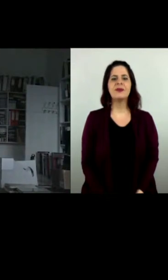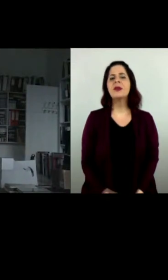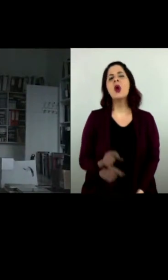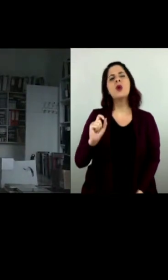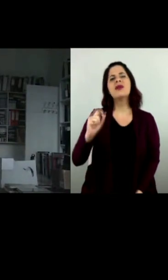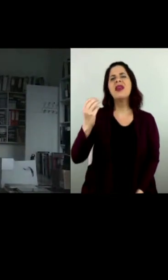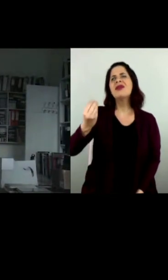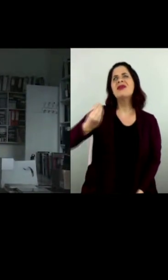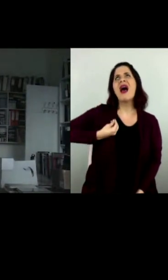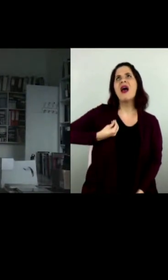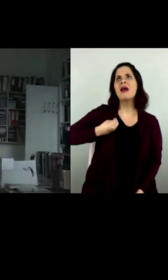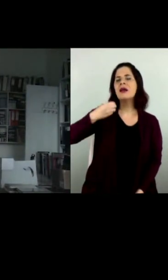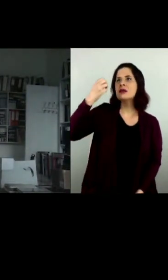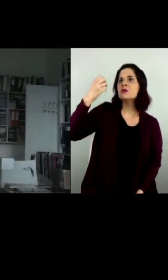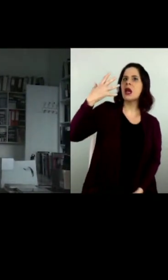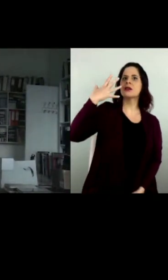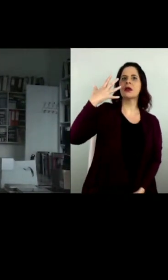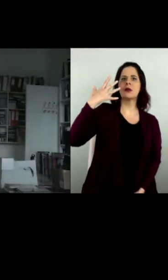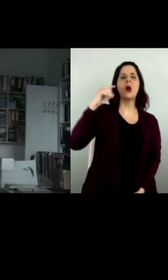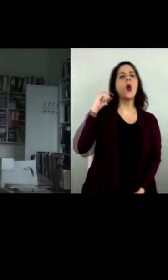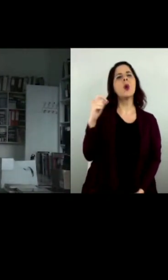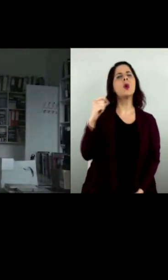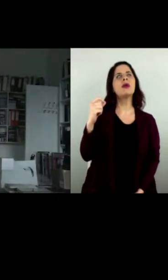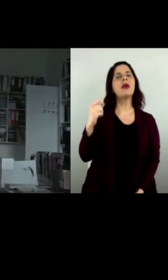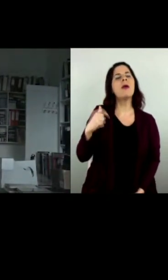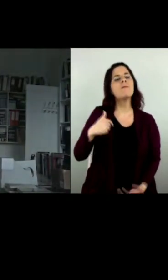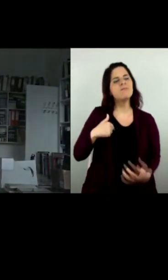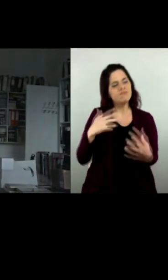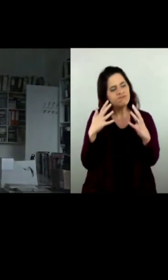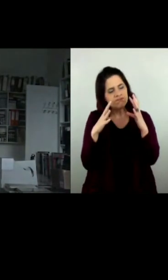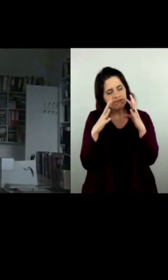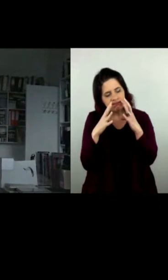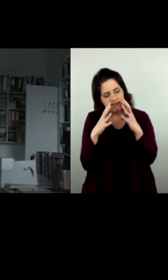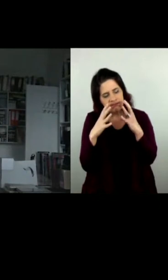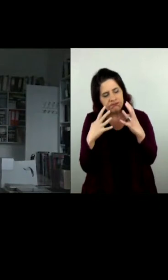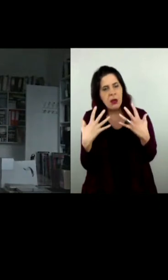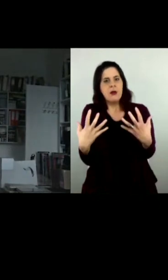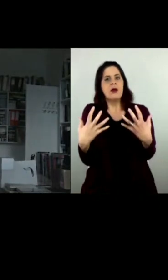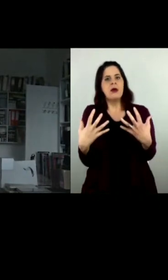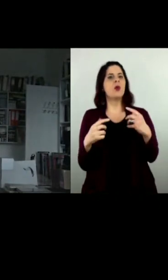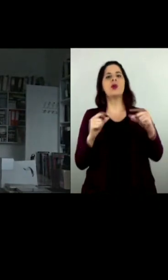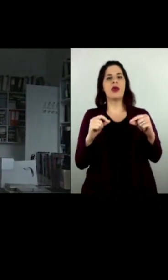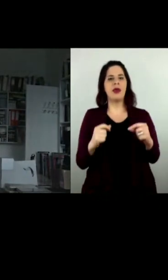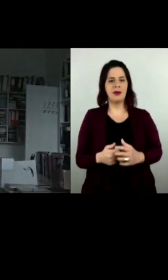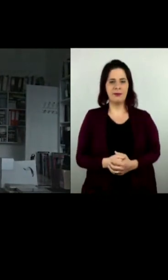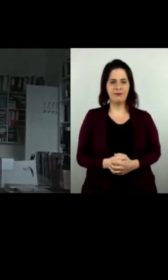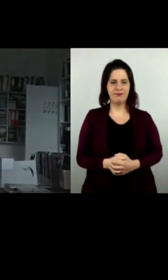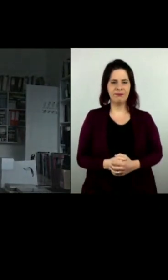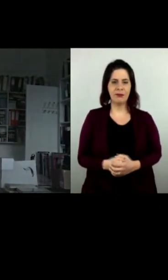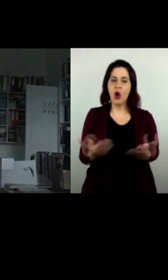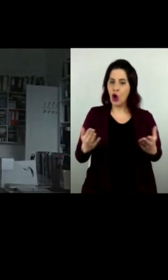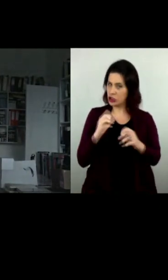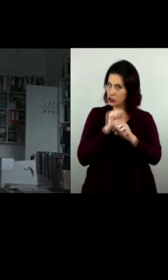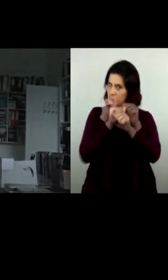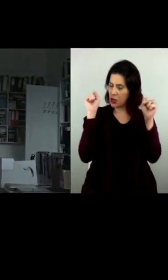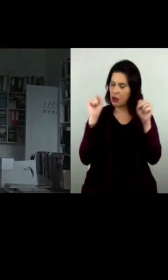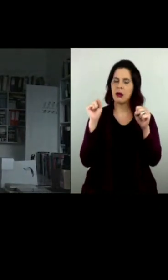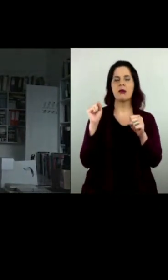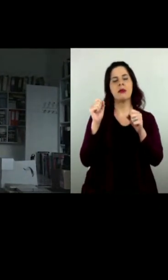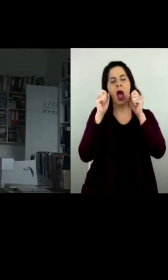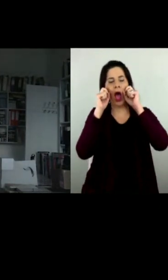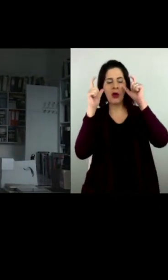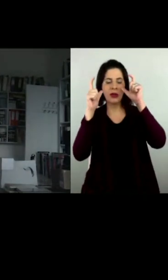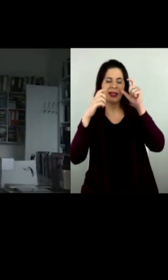us alive? Well, I woke up this morning and read the news, and I felt quite depressed at what's happening in my